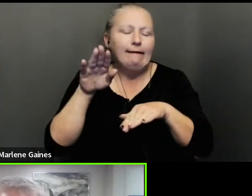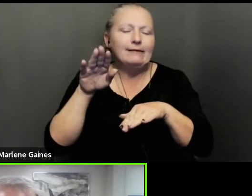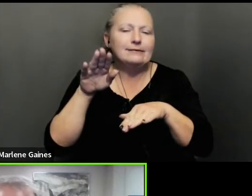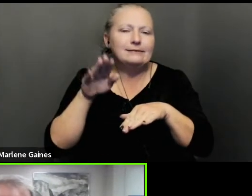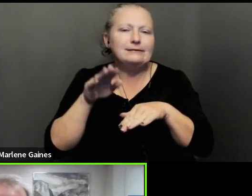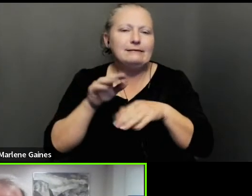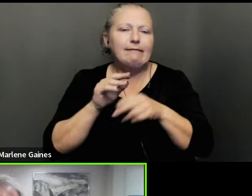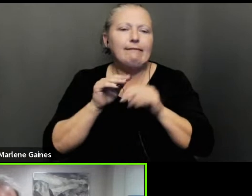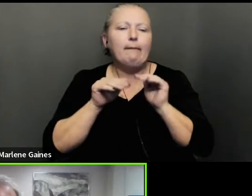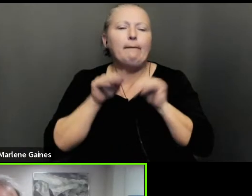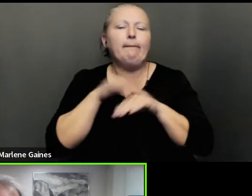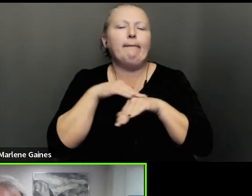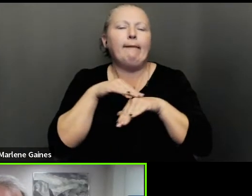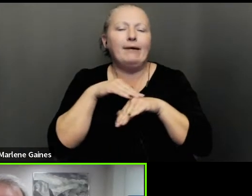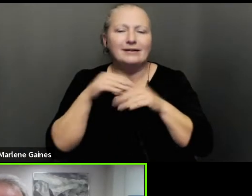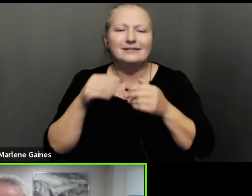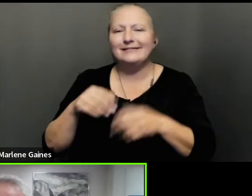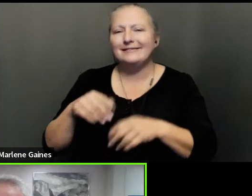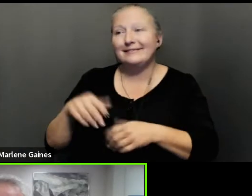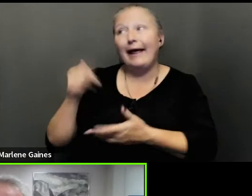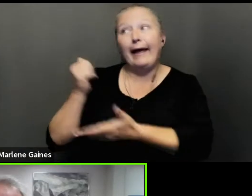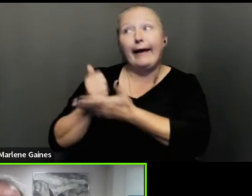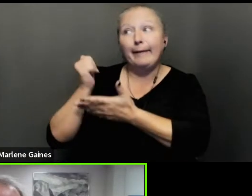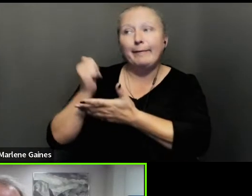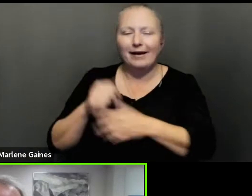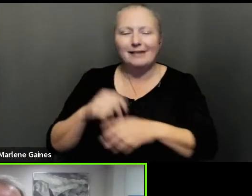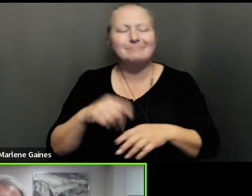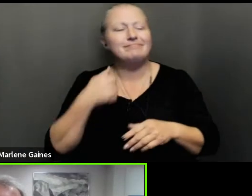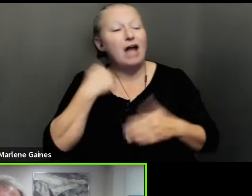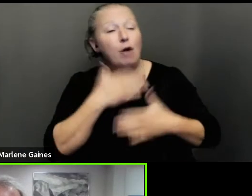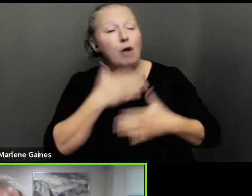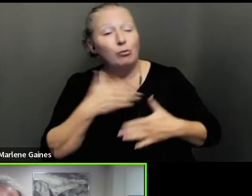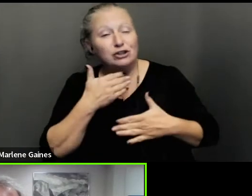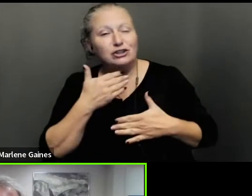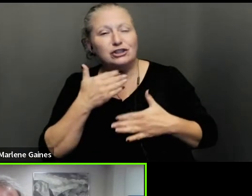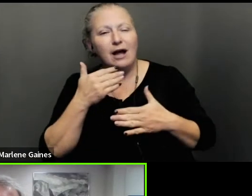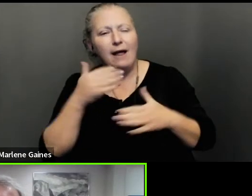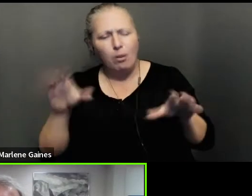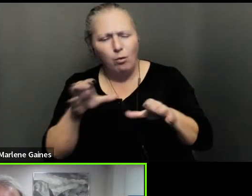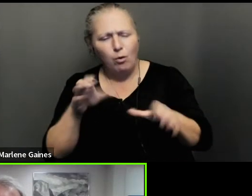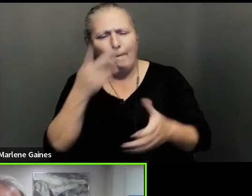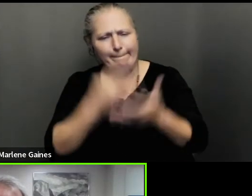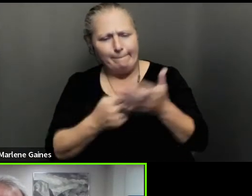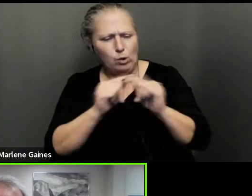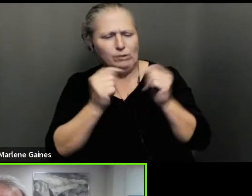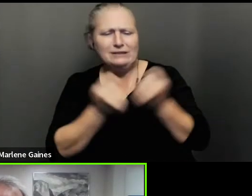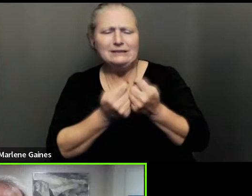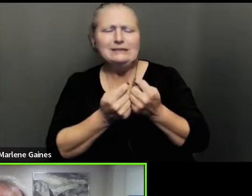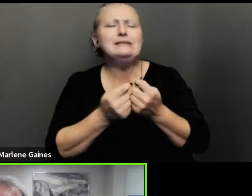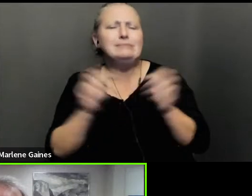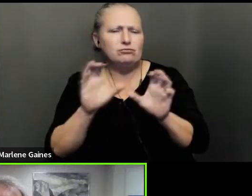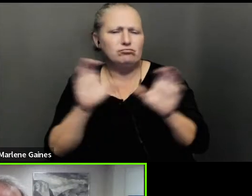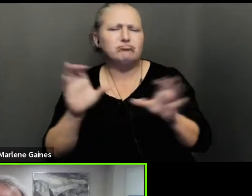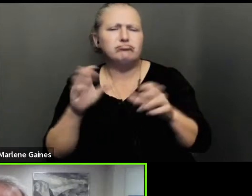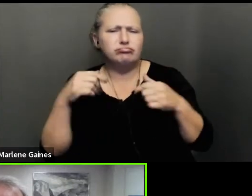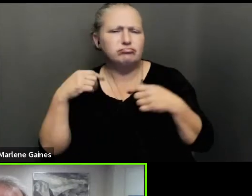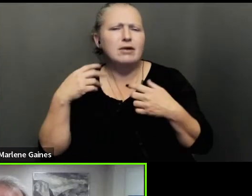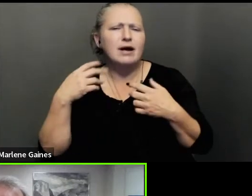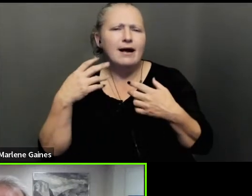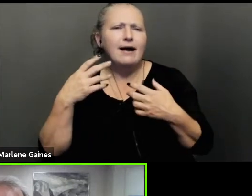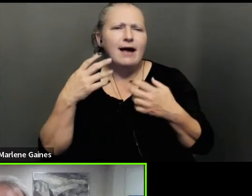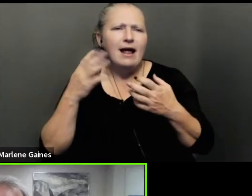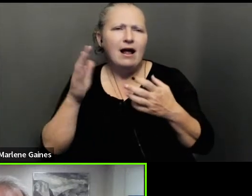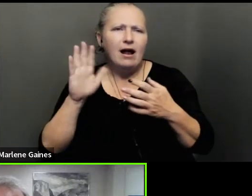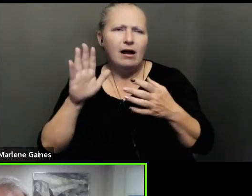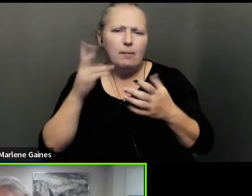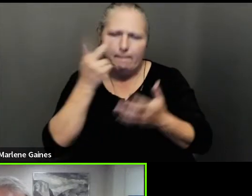one. So I do appreciate the work that both teams did and the efforts that